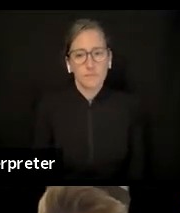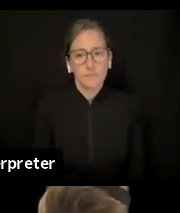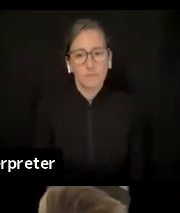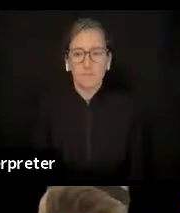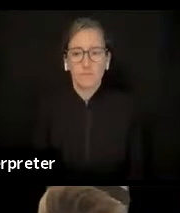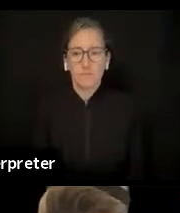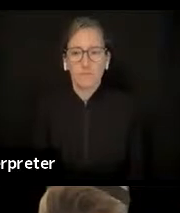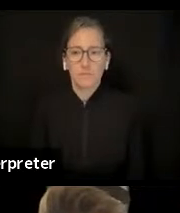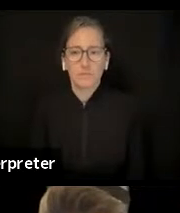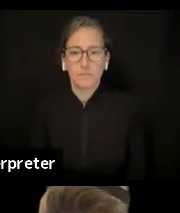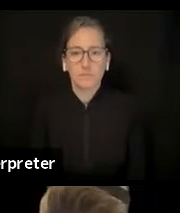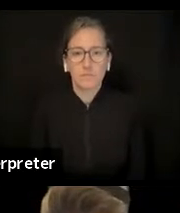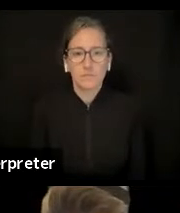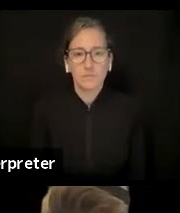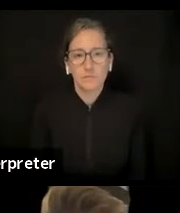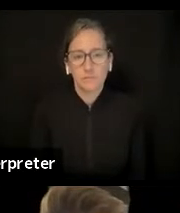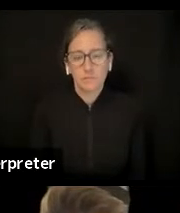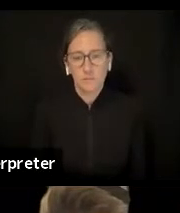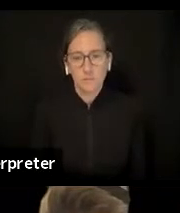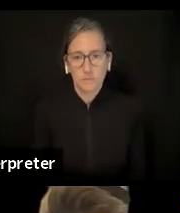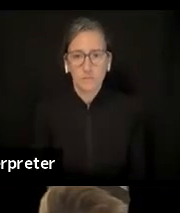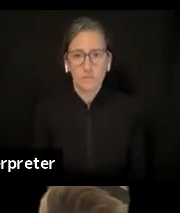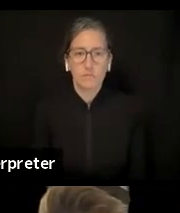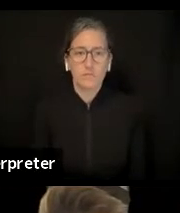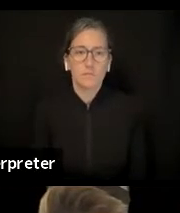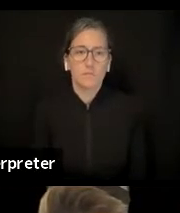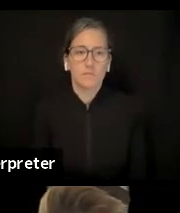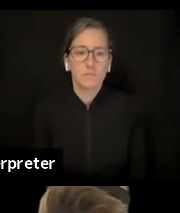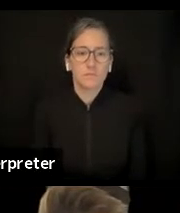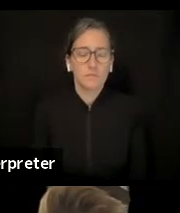And it's almost there.